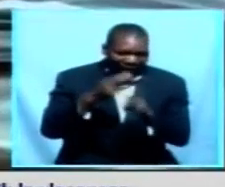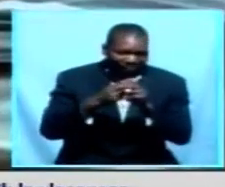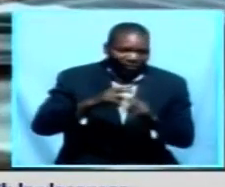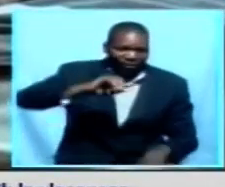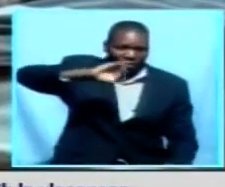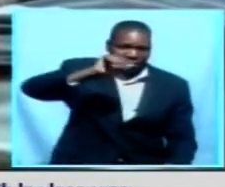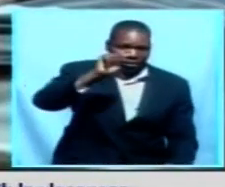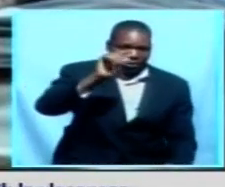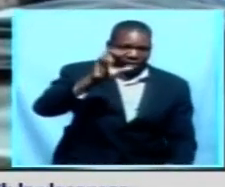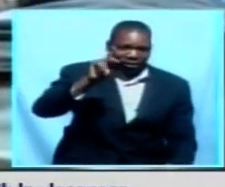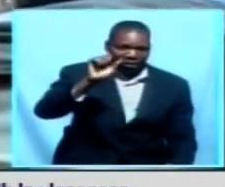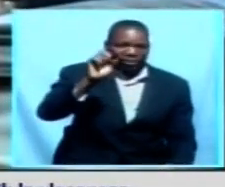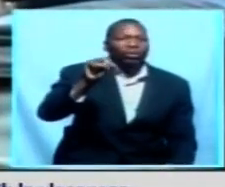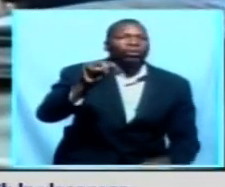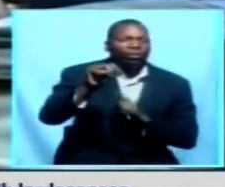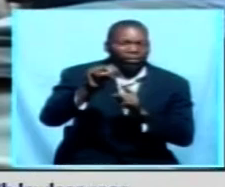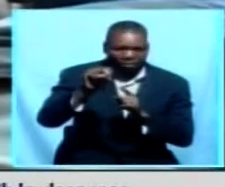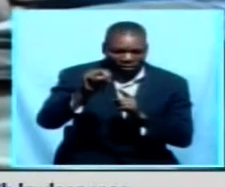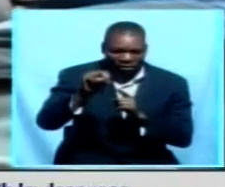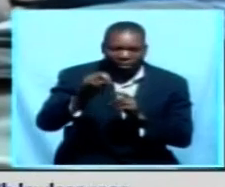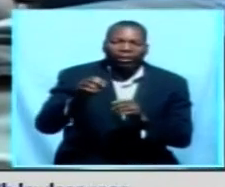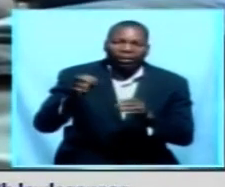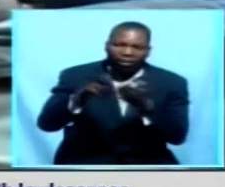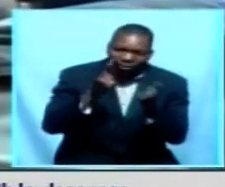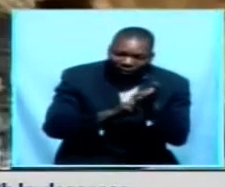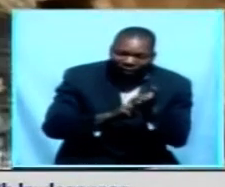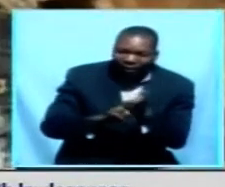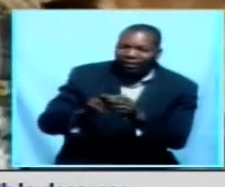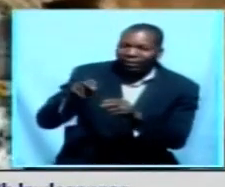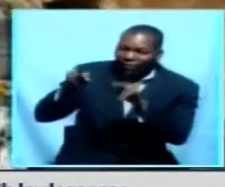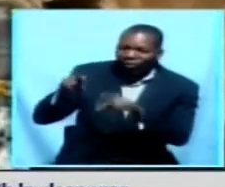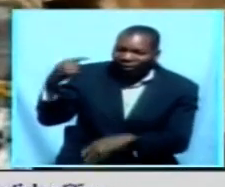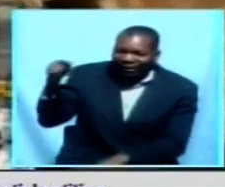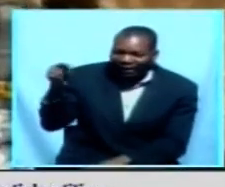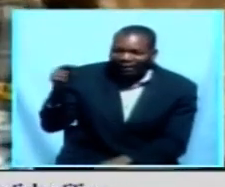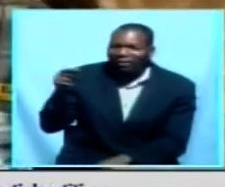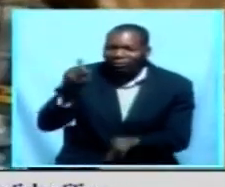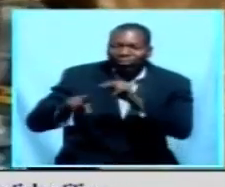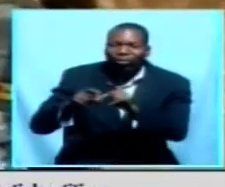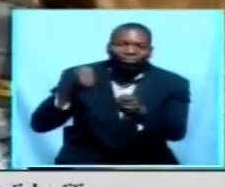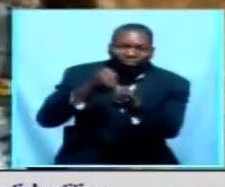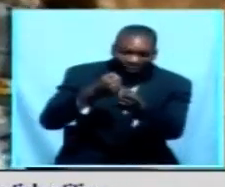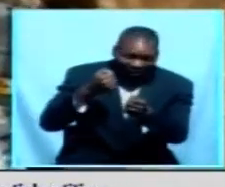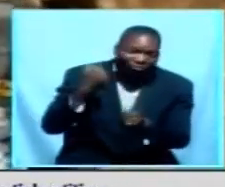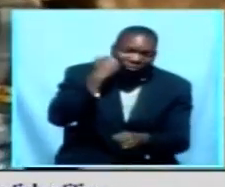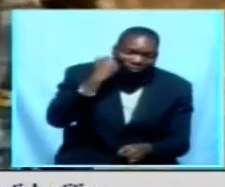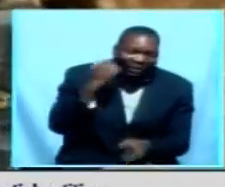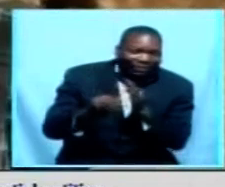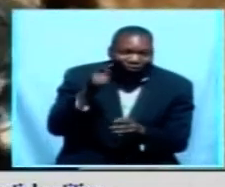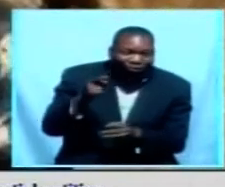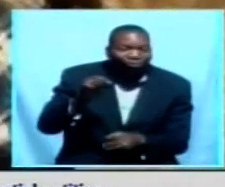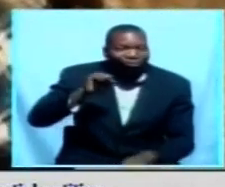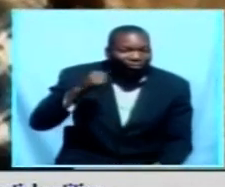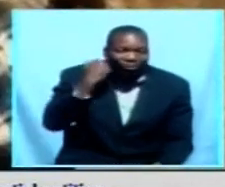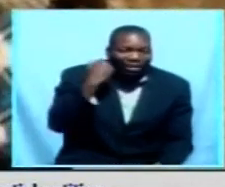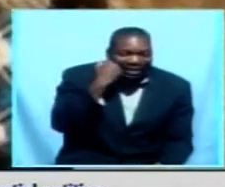watu. Ukubagirini mabamenya kani ya PF. So ndabati muri ba PF namwe Asoma manje babura